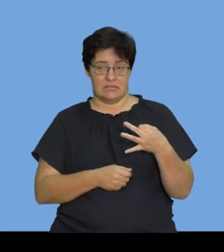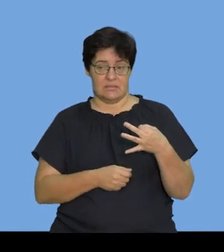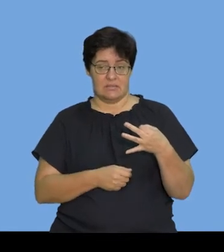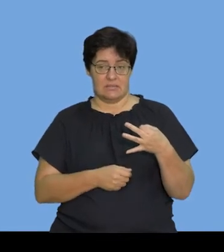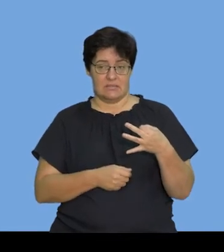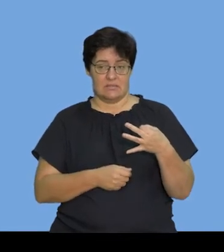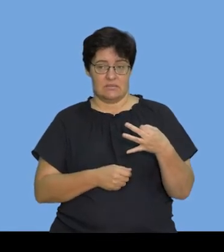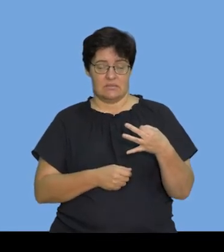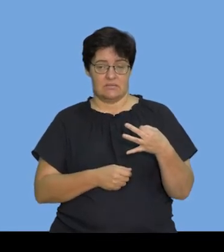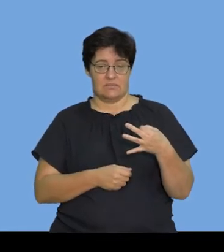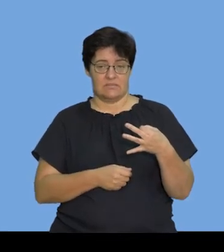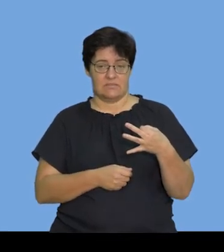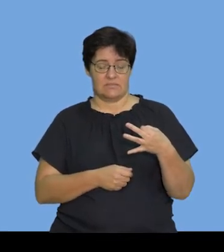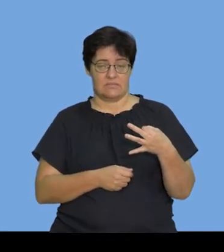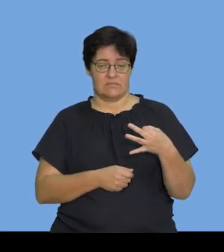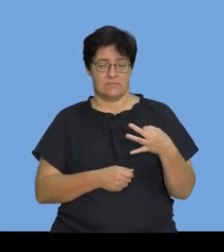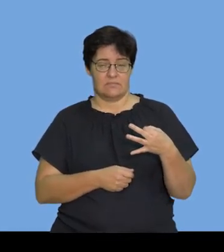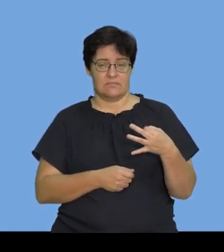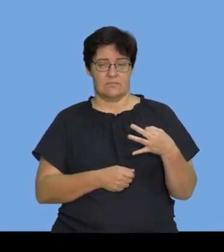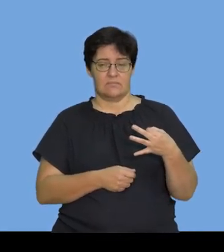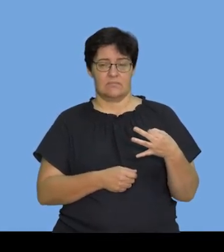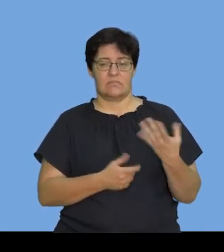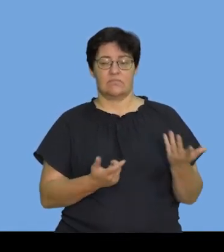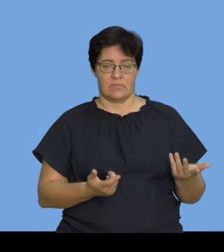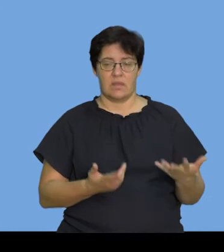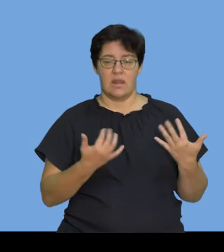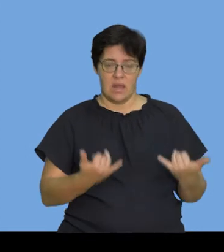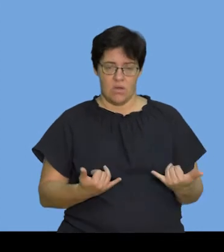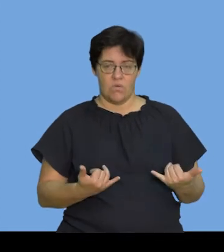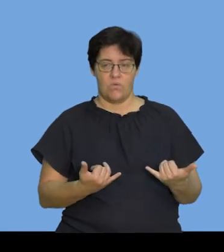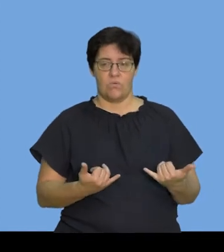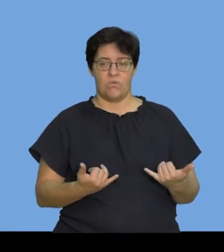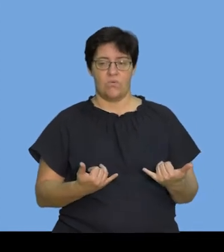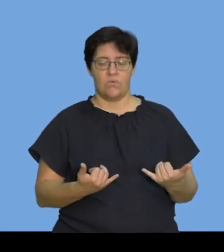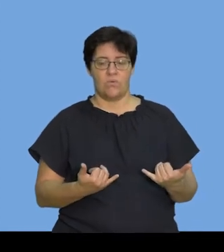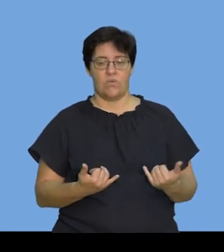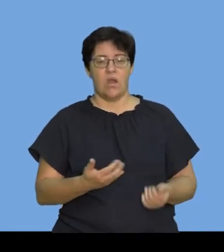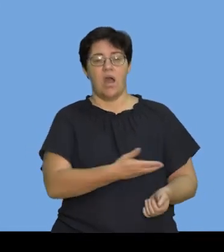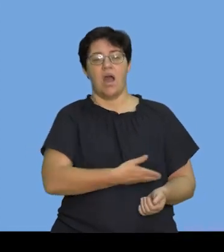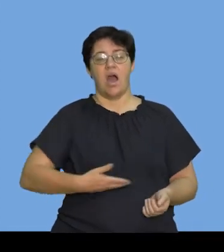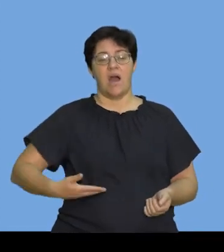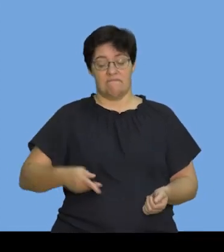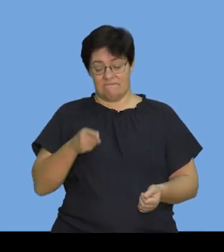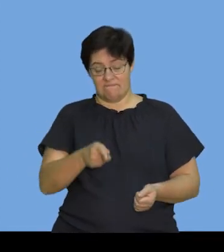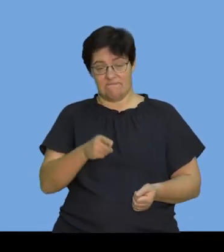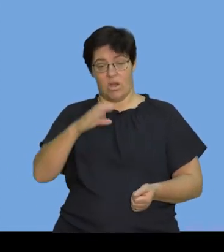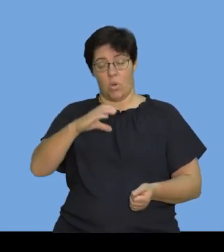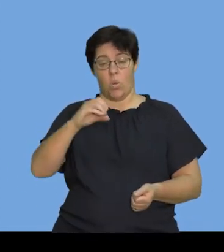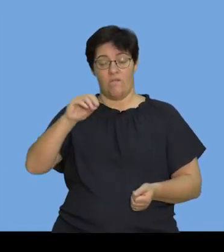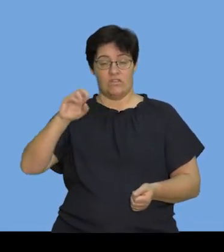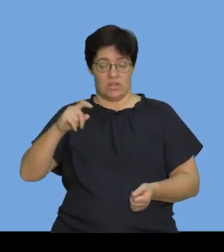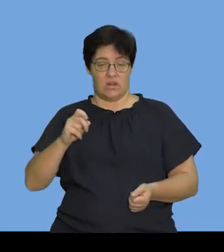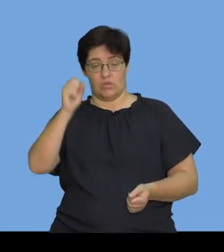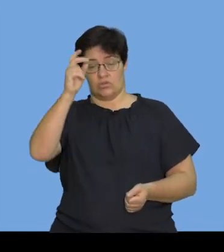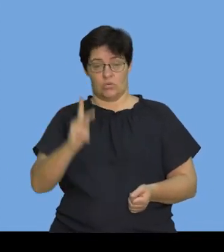step 3 was you add half of the coefficient squared, right?